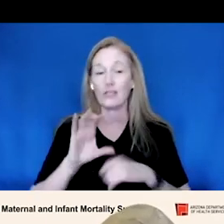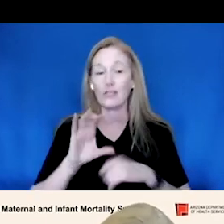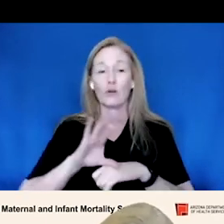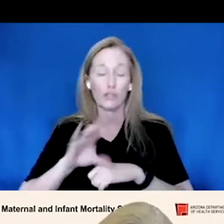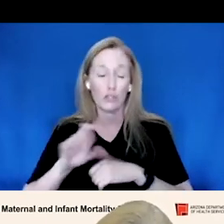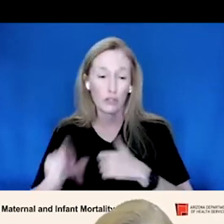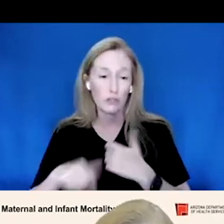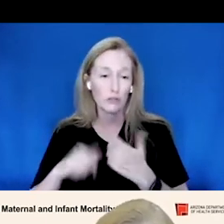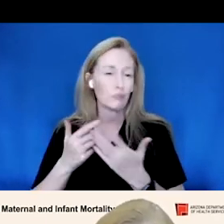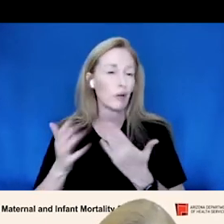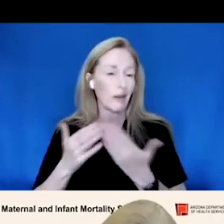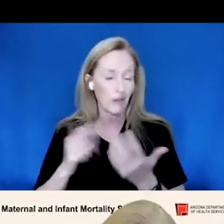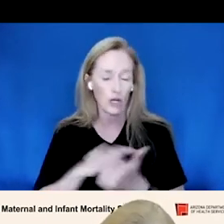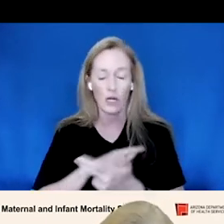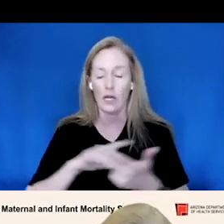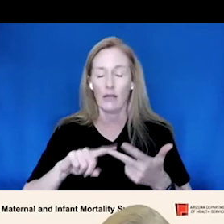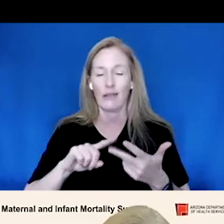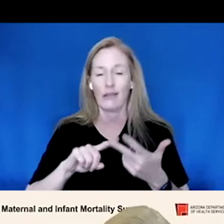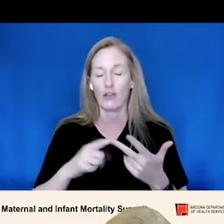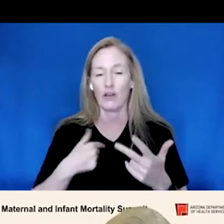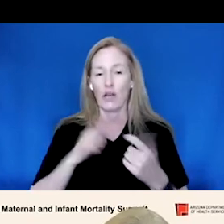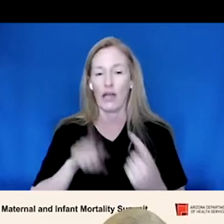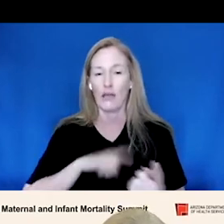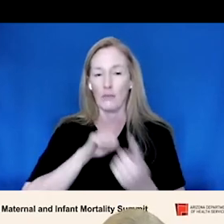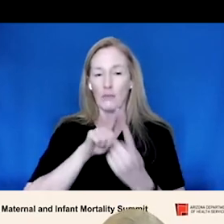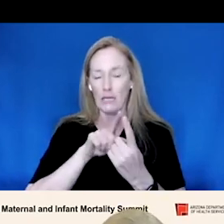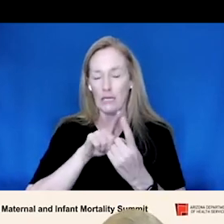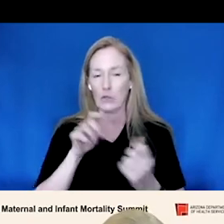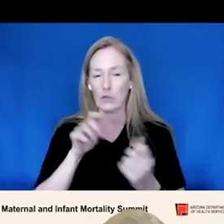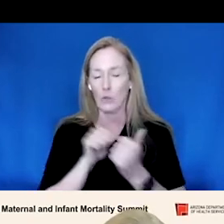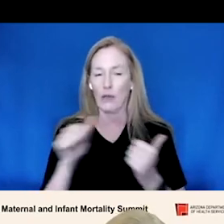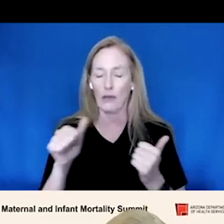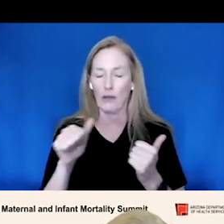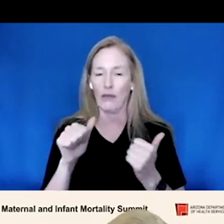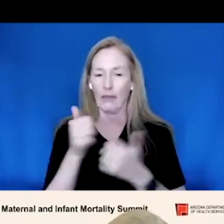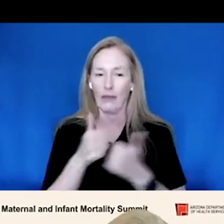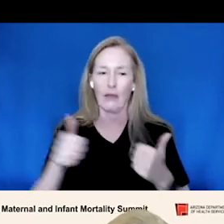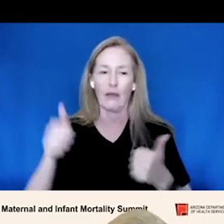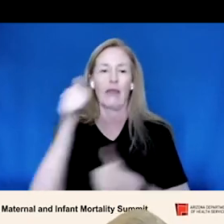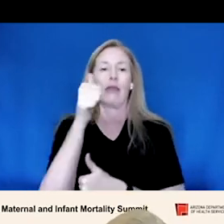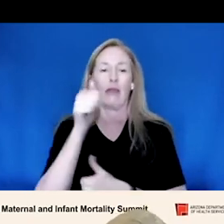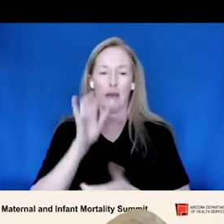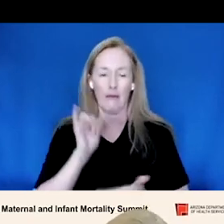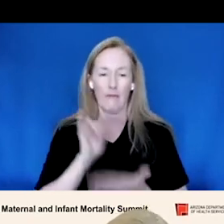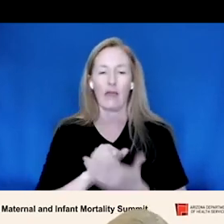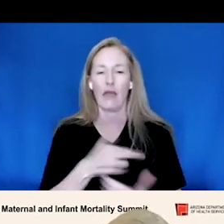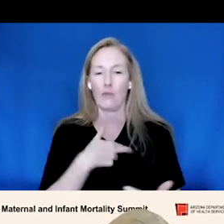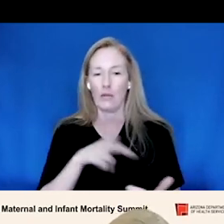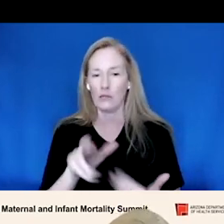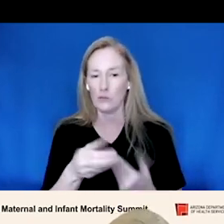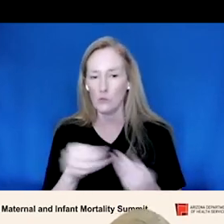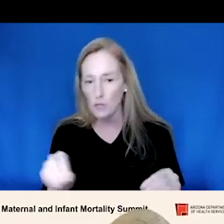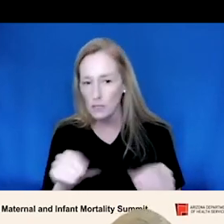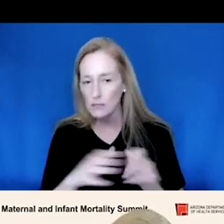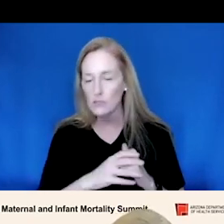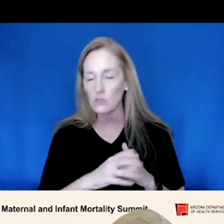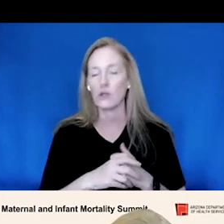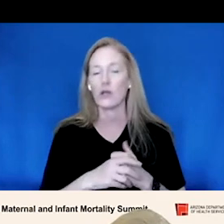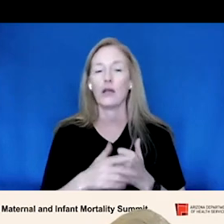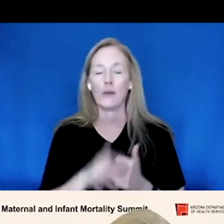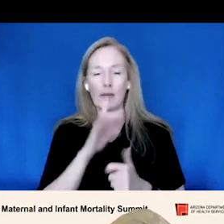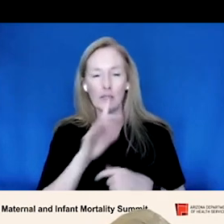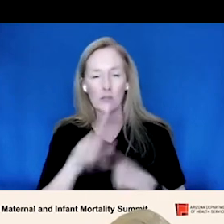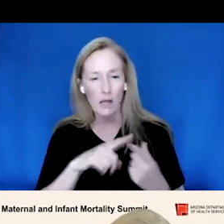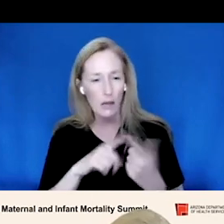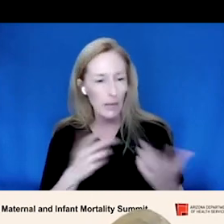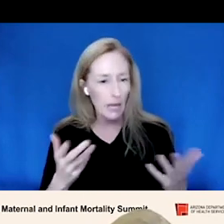that I meet with whoever the head of the religious organization is, and then we talk about, is there some type of collaboration that we